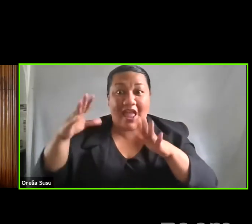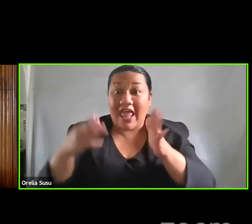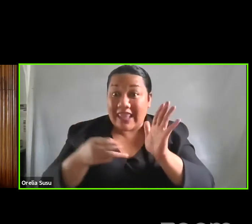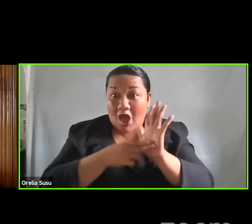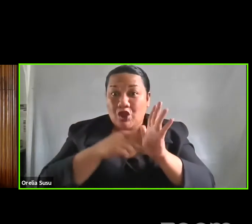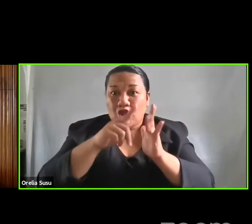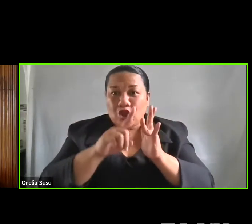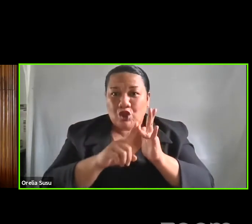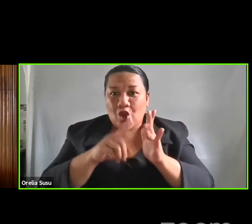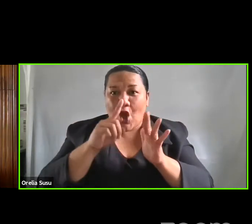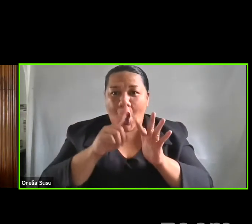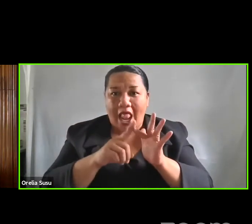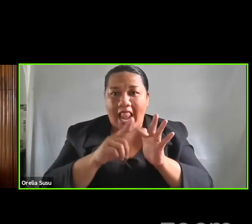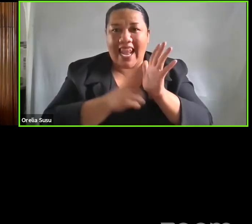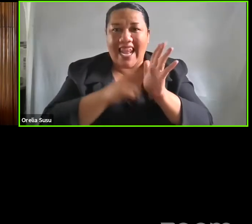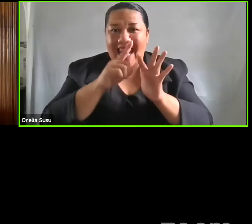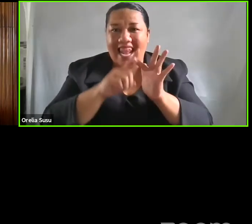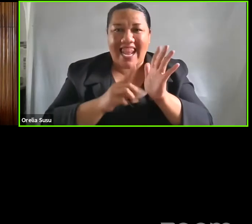have the floor